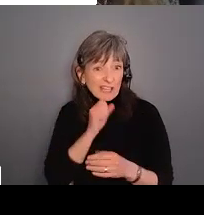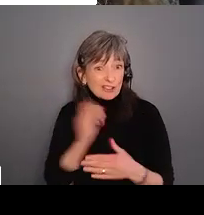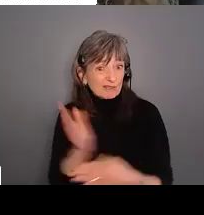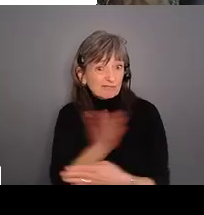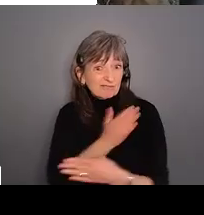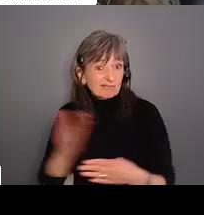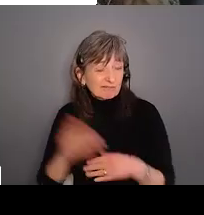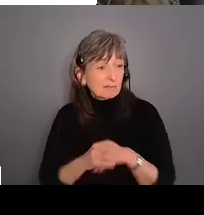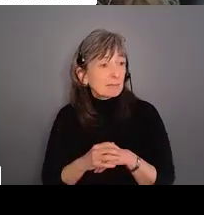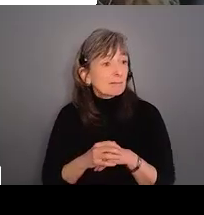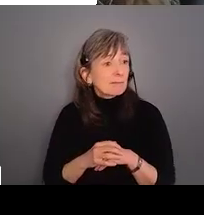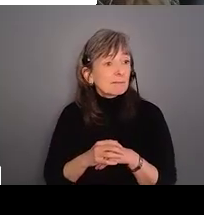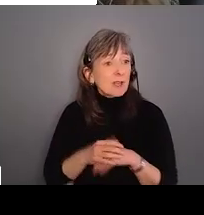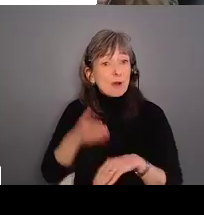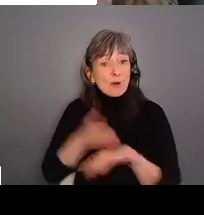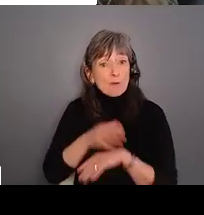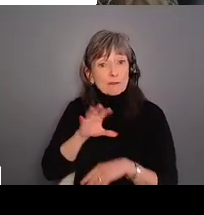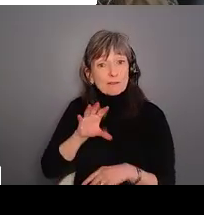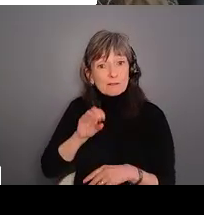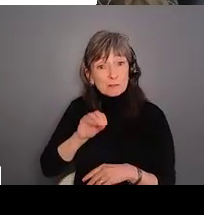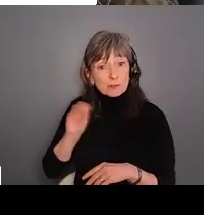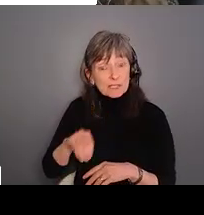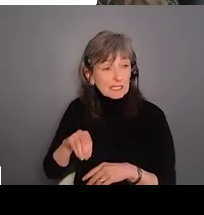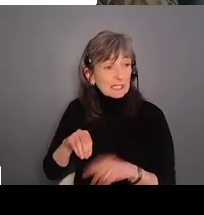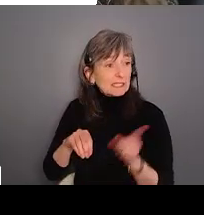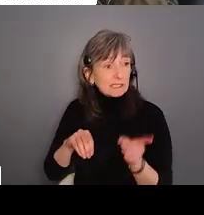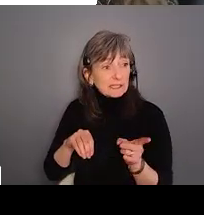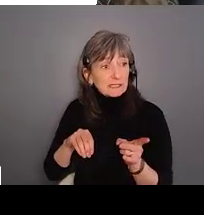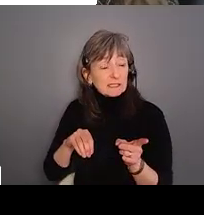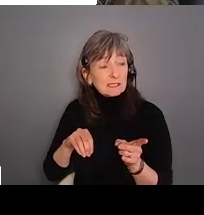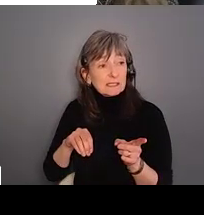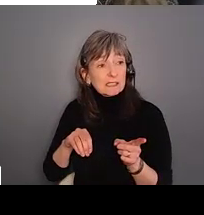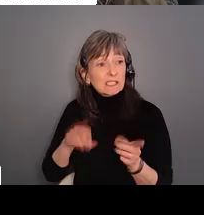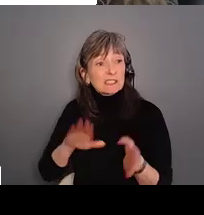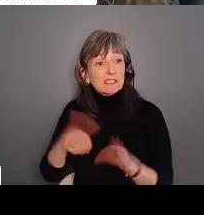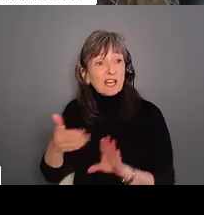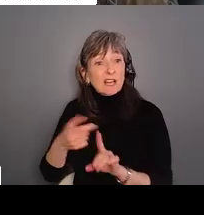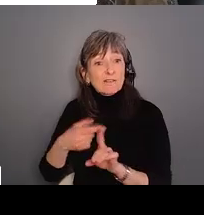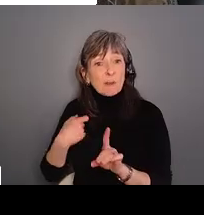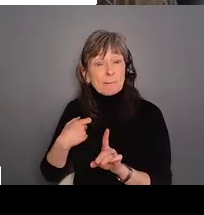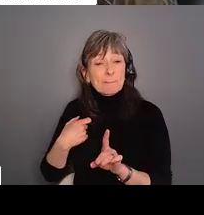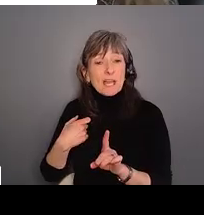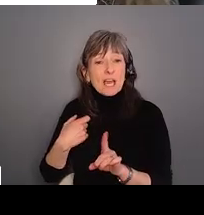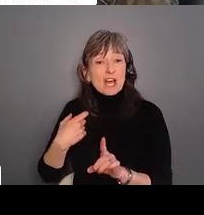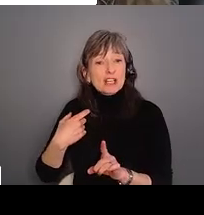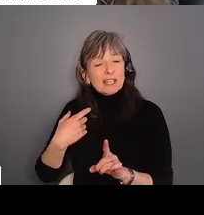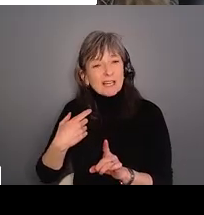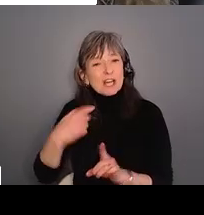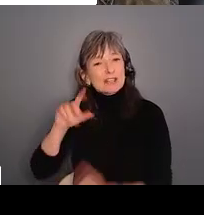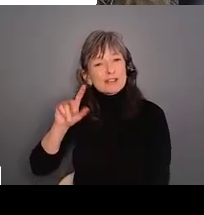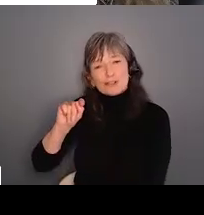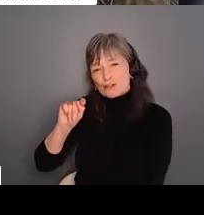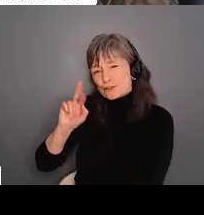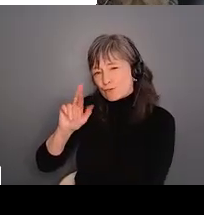More than half of the homicide victims in the cases that were reviewed by our committee died as a result of trauma. And what that means is